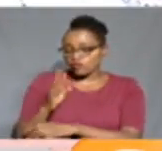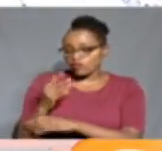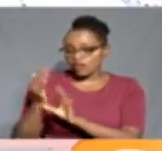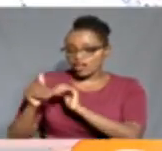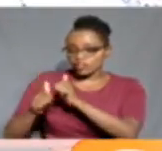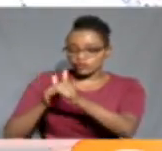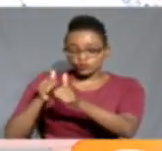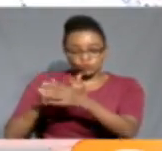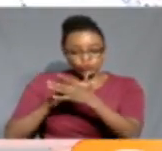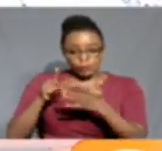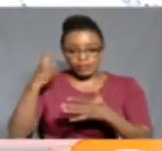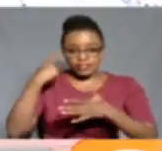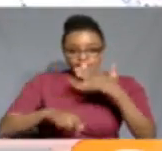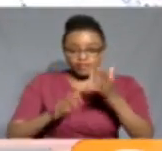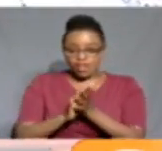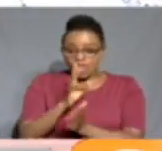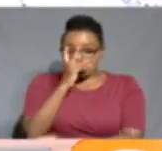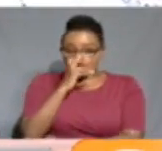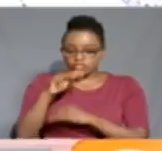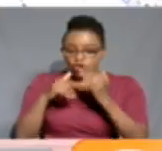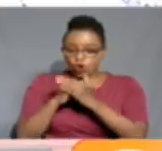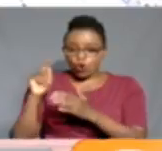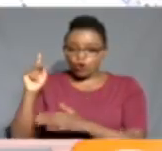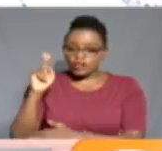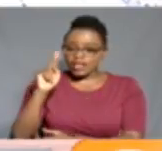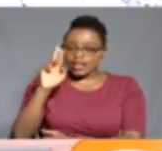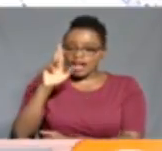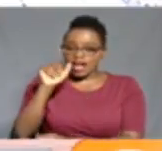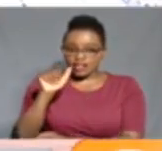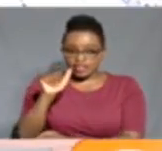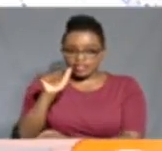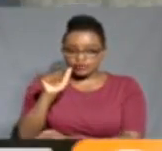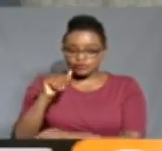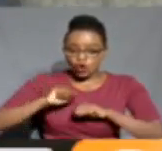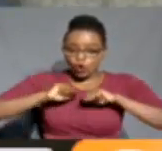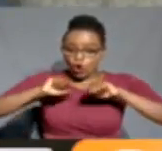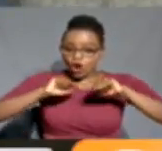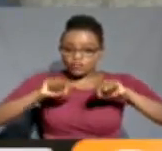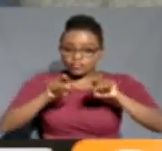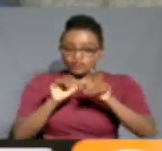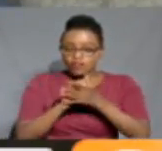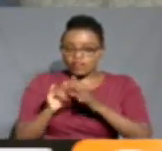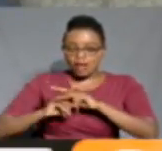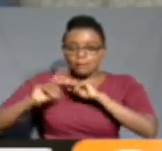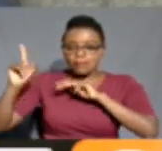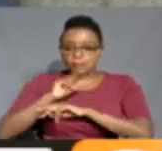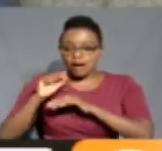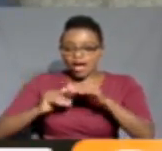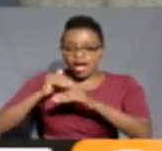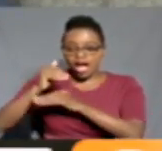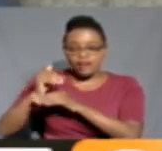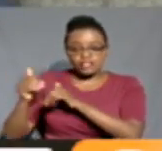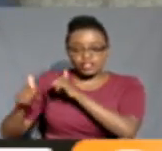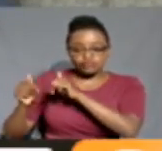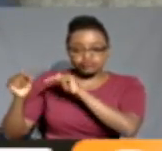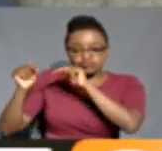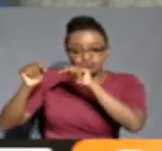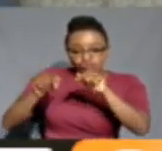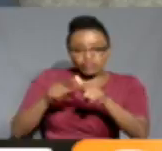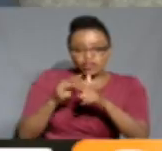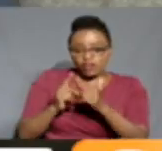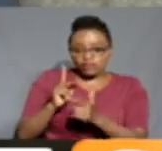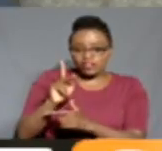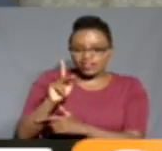evasion racket. The suspects, who are all Kenya Revenue Authority officers, are on the run after evading a crackdown at